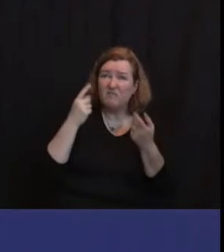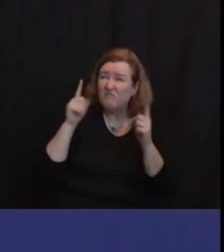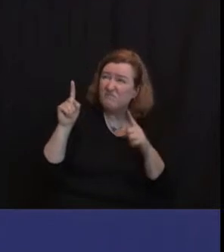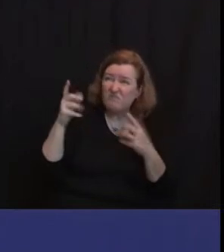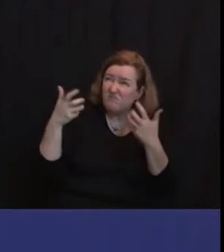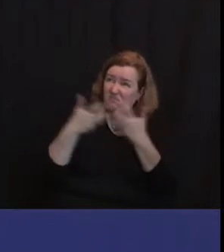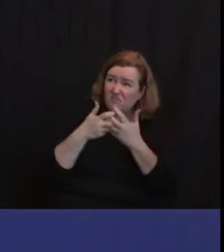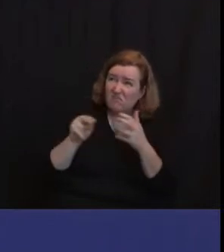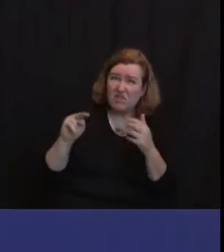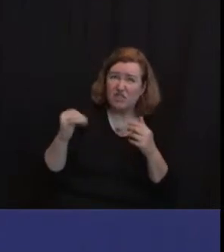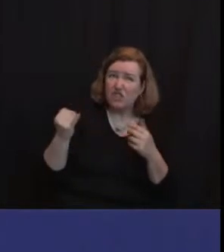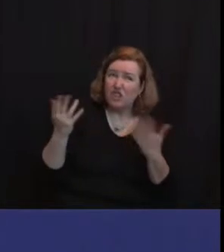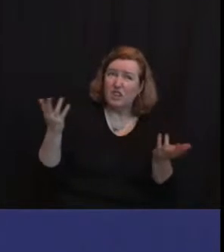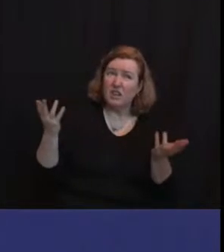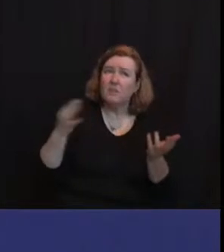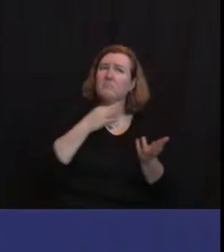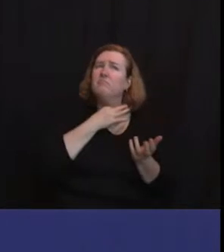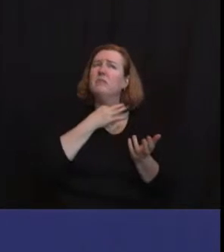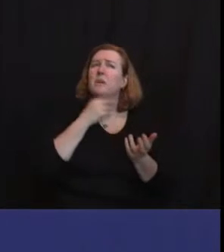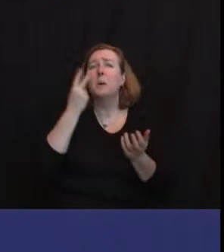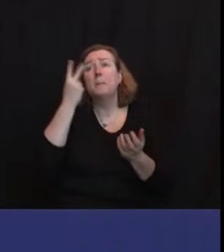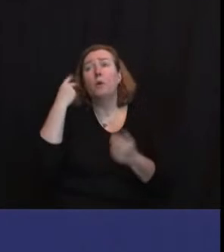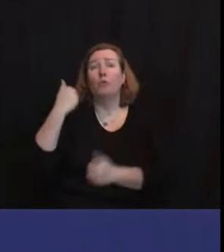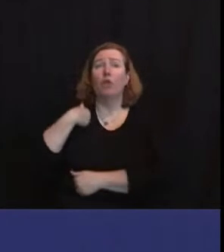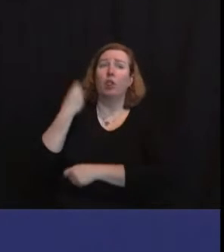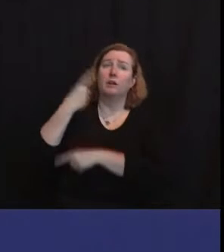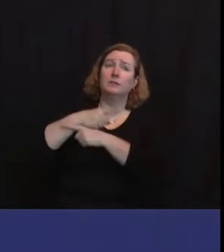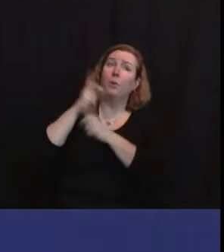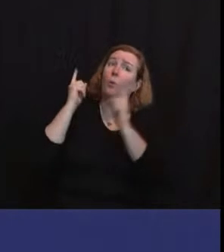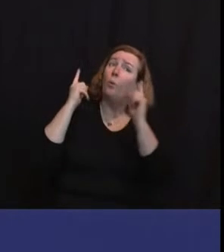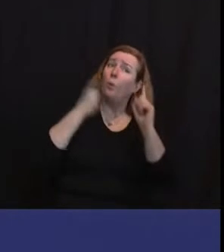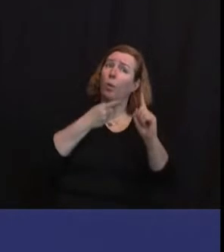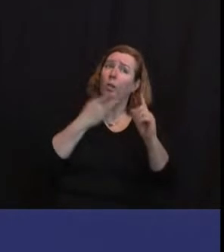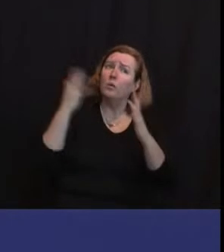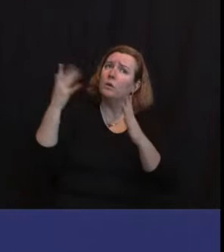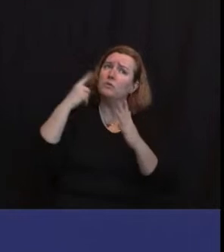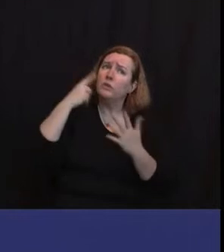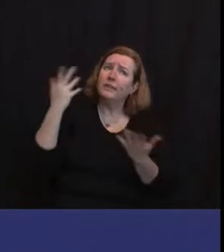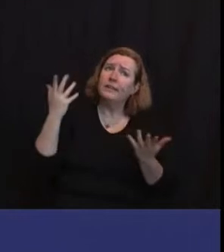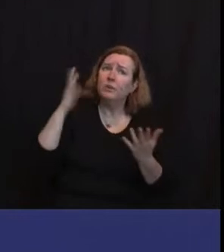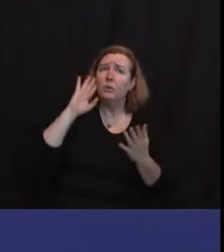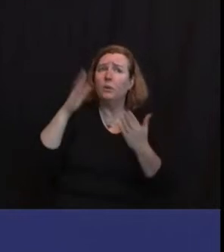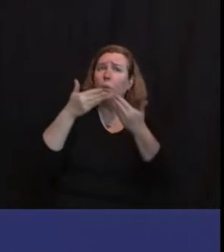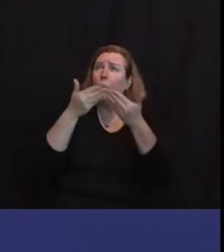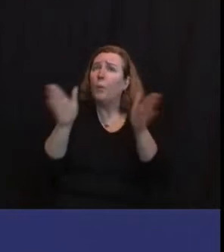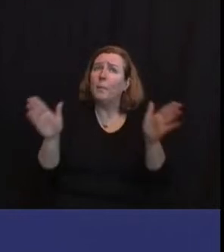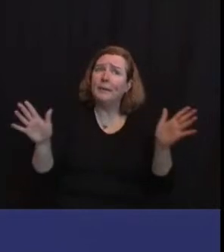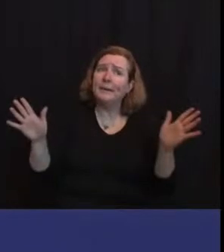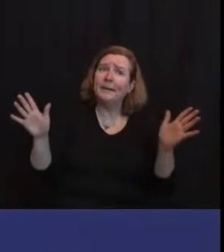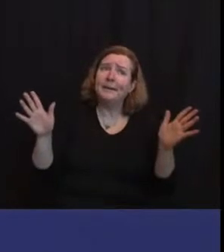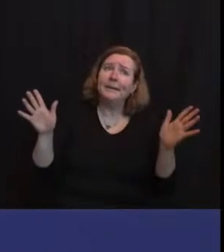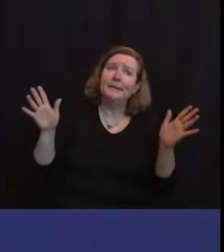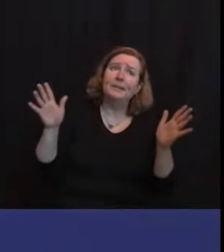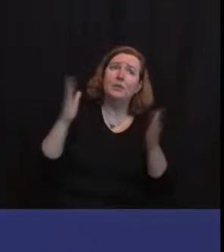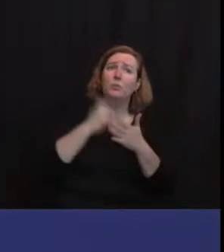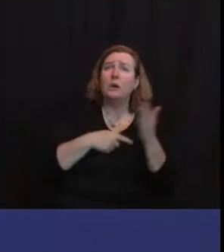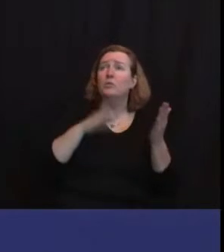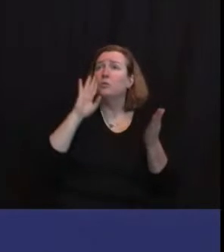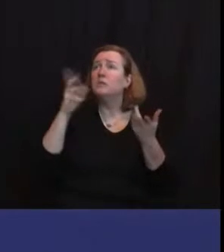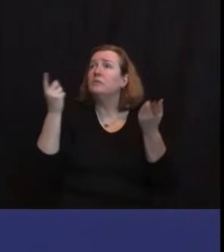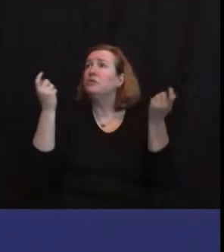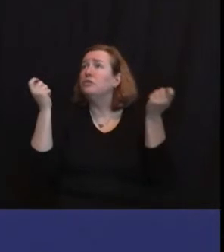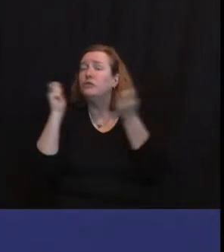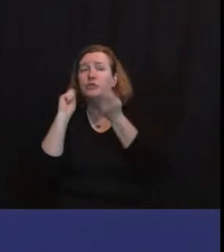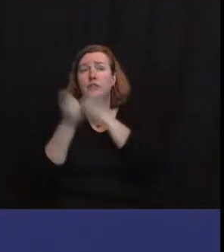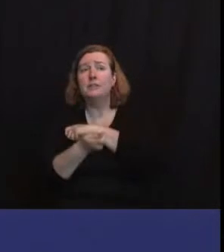I also wanted to ask you about your Memorial Day goal. What do you think will be open? What do you think will be changed around Memorial Day? Or